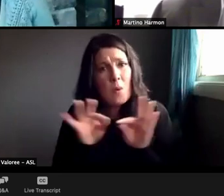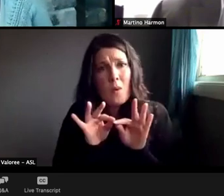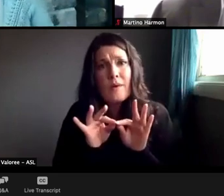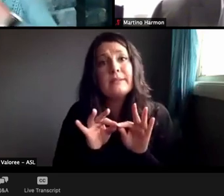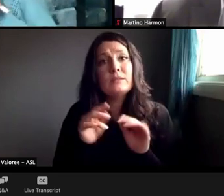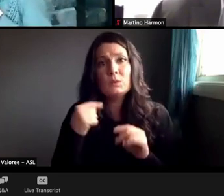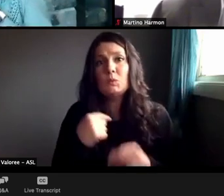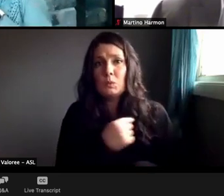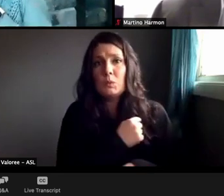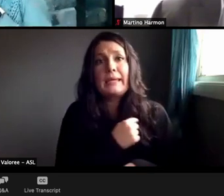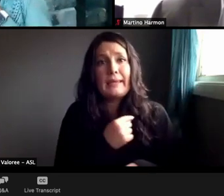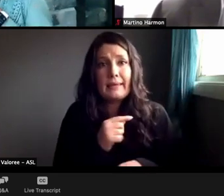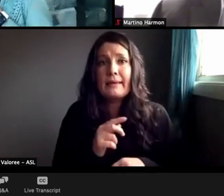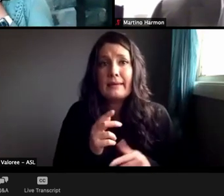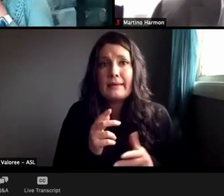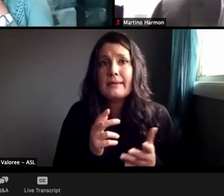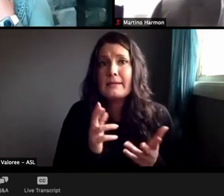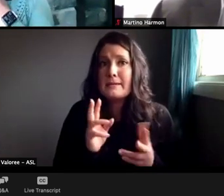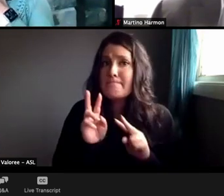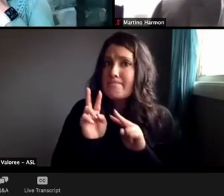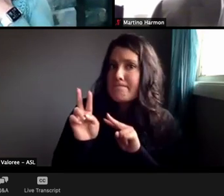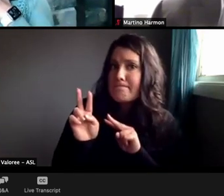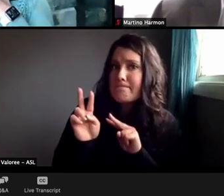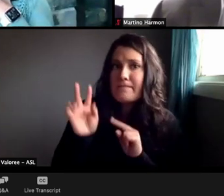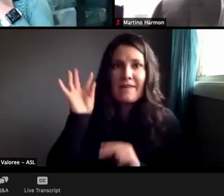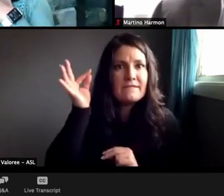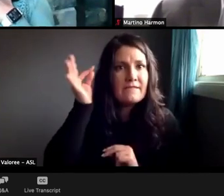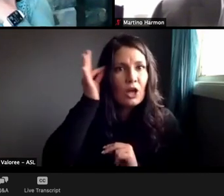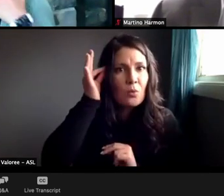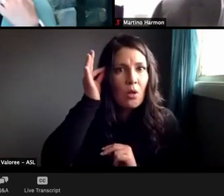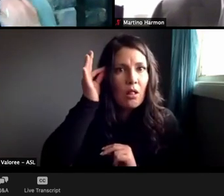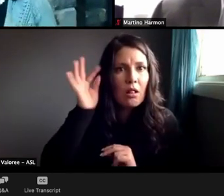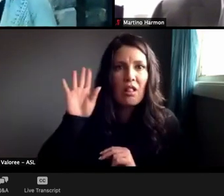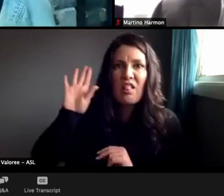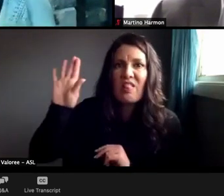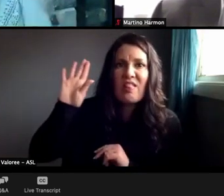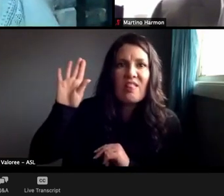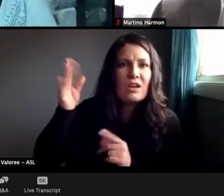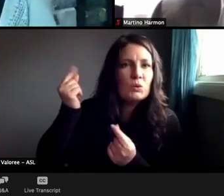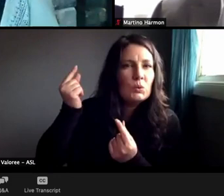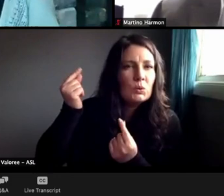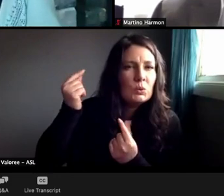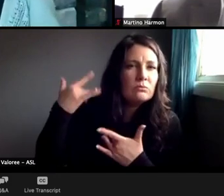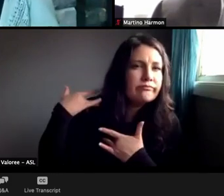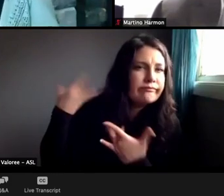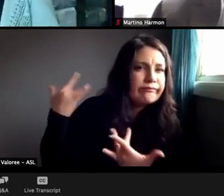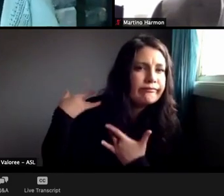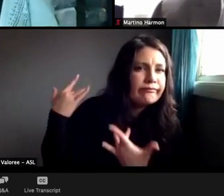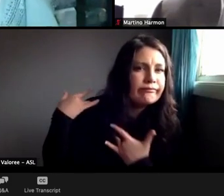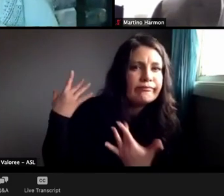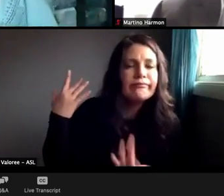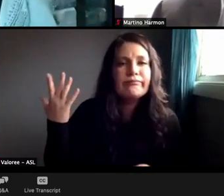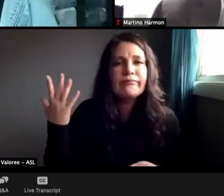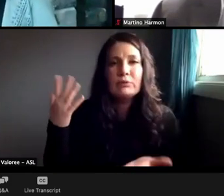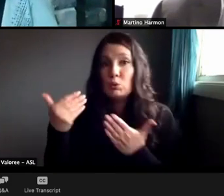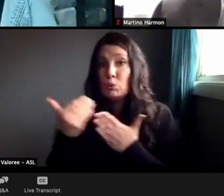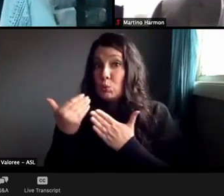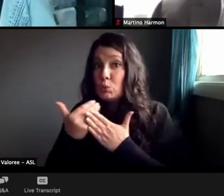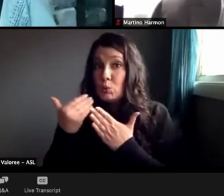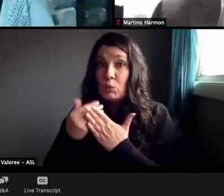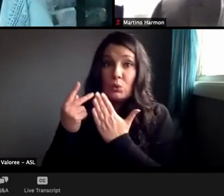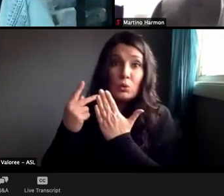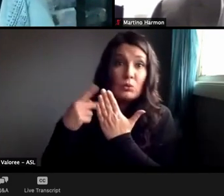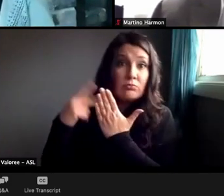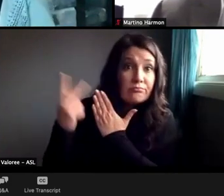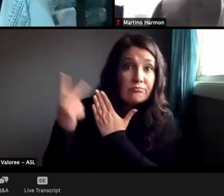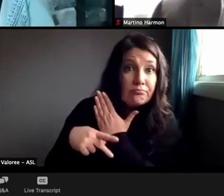to the federal scene in terms of what is happening in Washington with potentially new stimulus packages or with